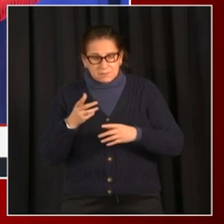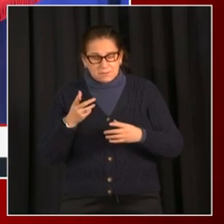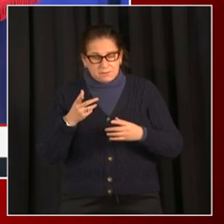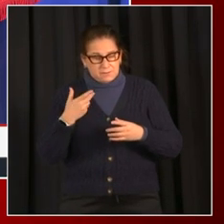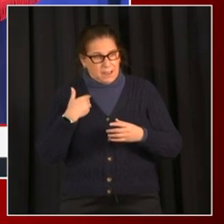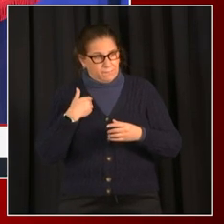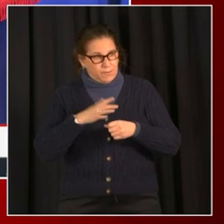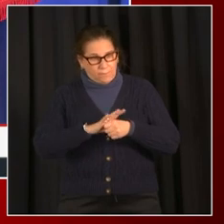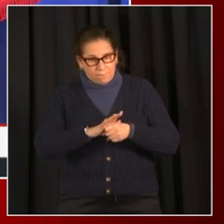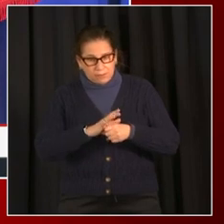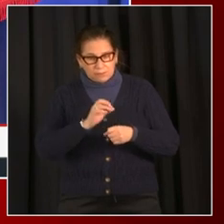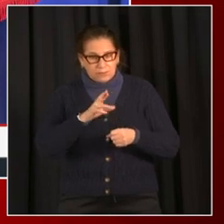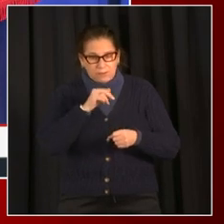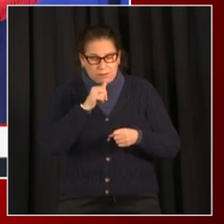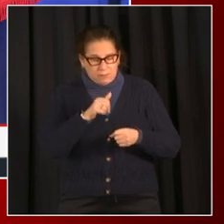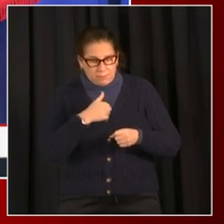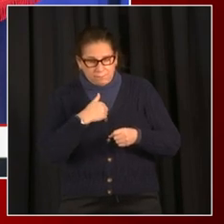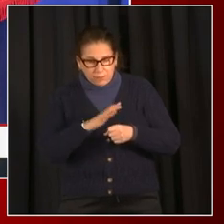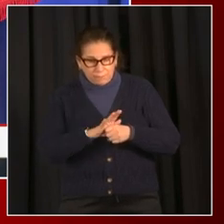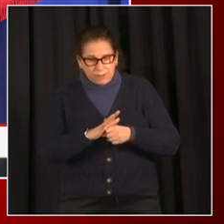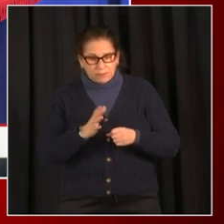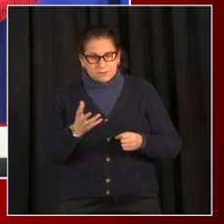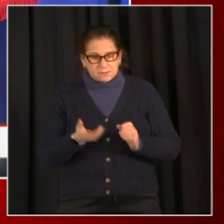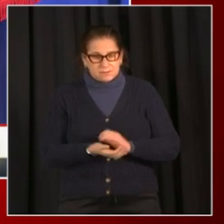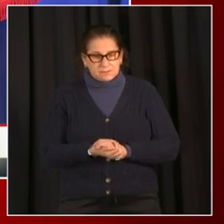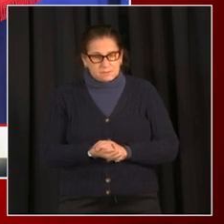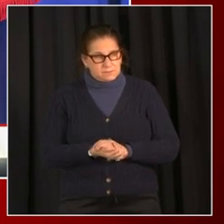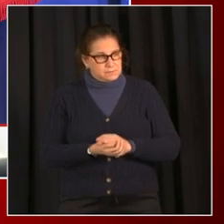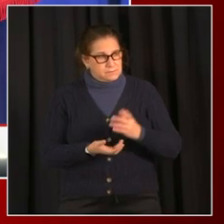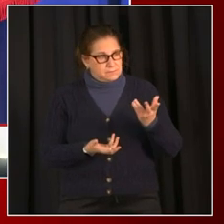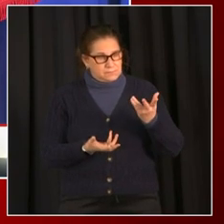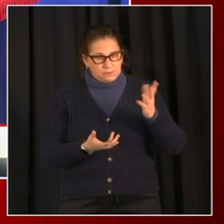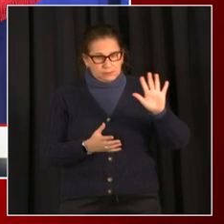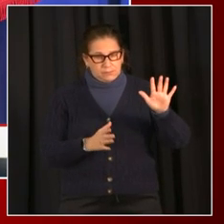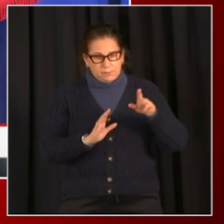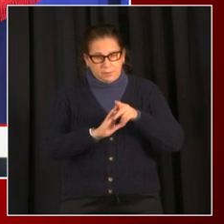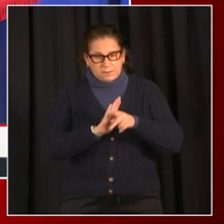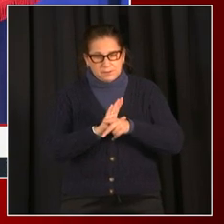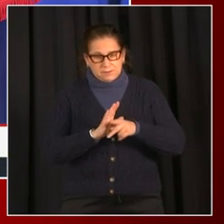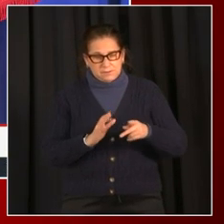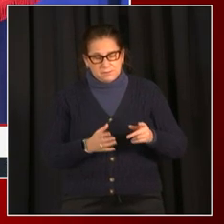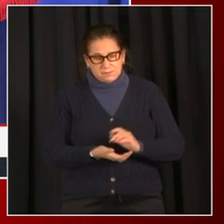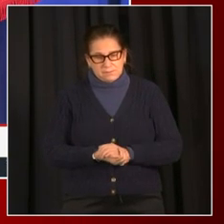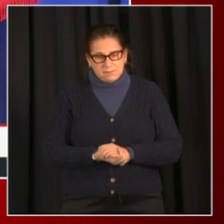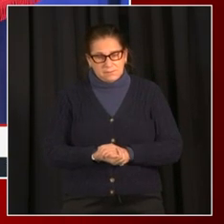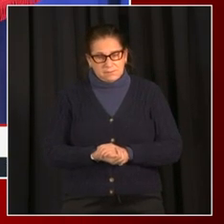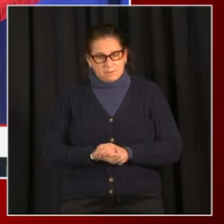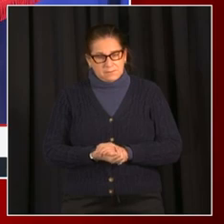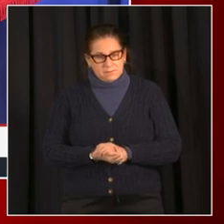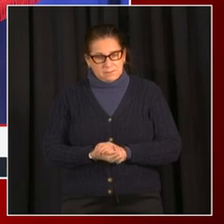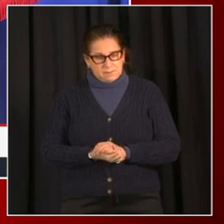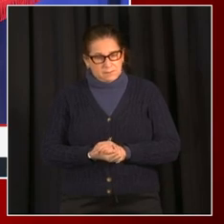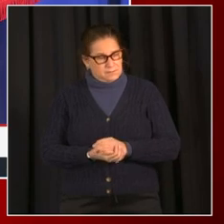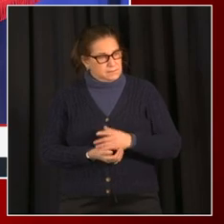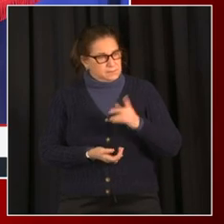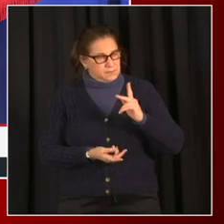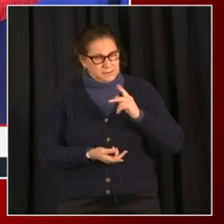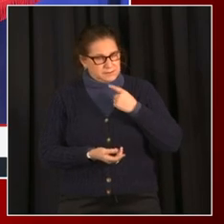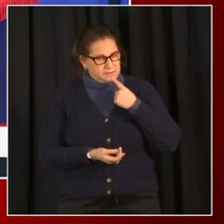you cited any data that these people claim have not been coming forward?